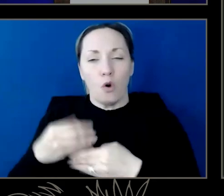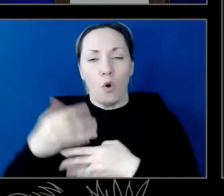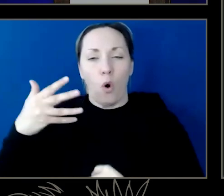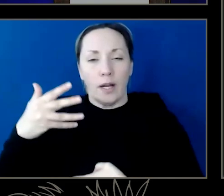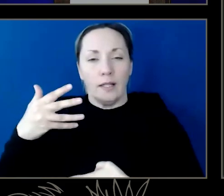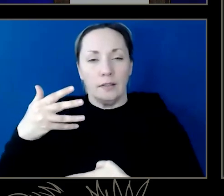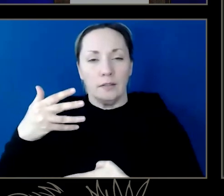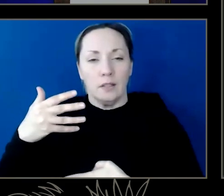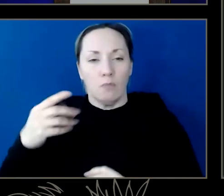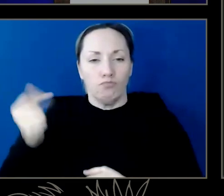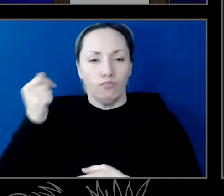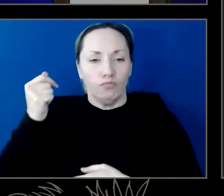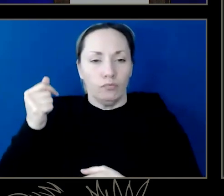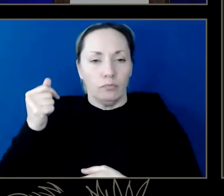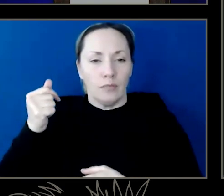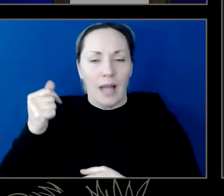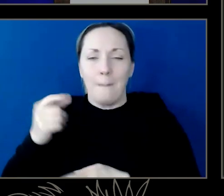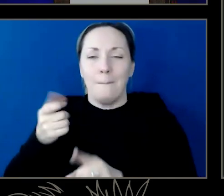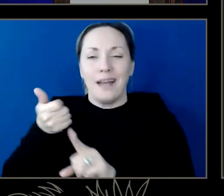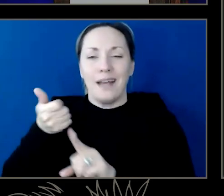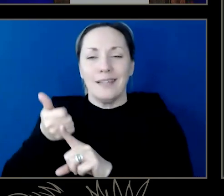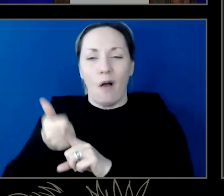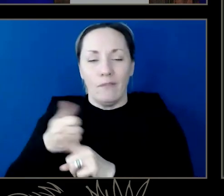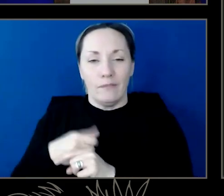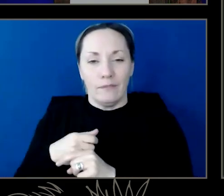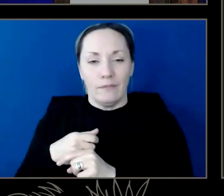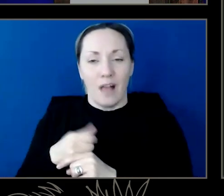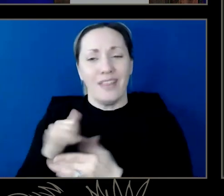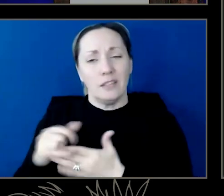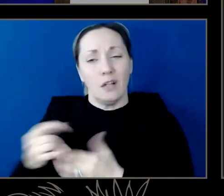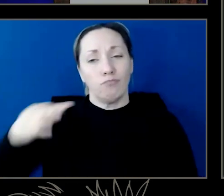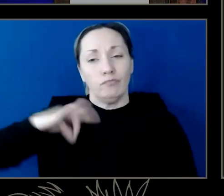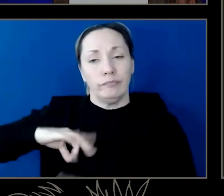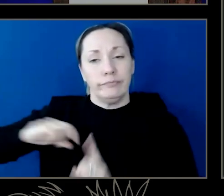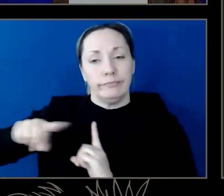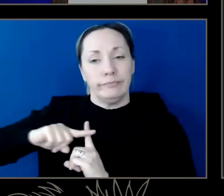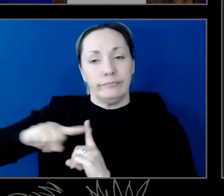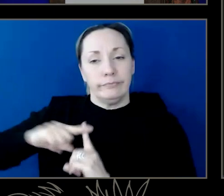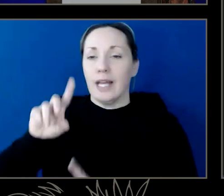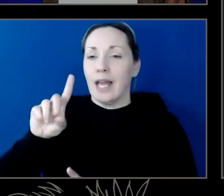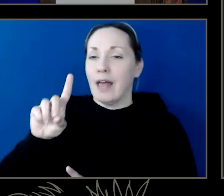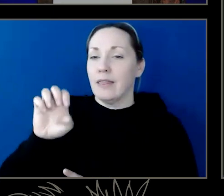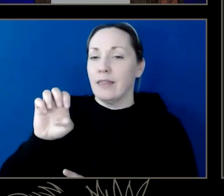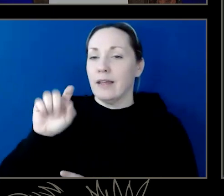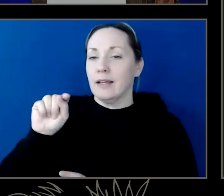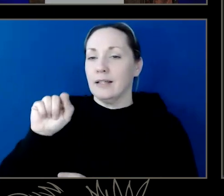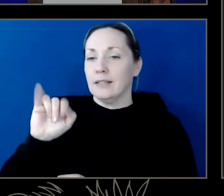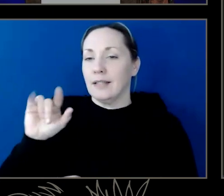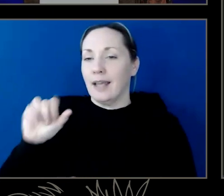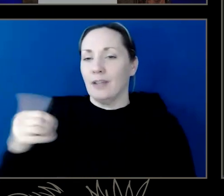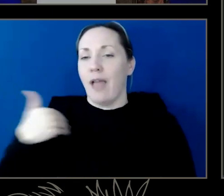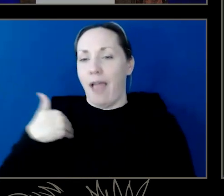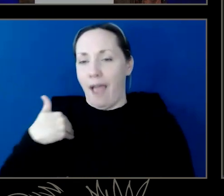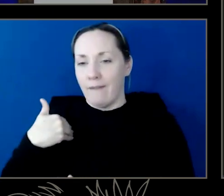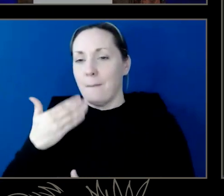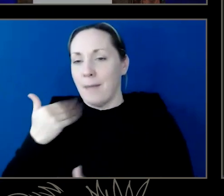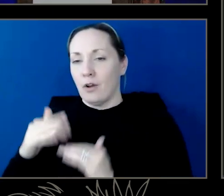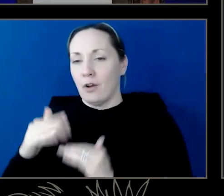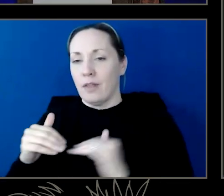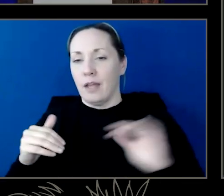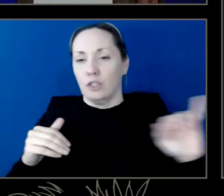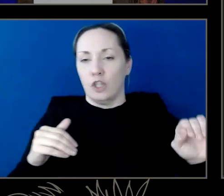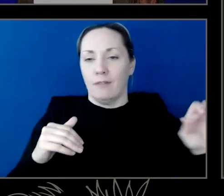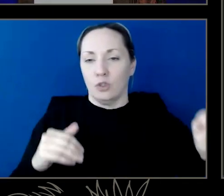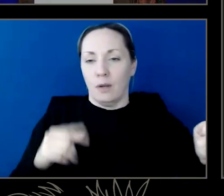open automatically by itself. So this is another added advantage that Details has over the JavaScript accordion. Because of this inbuilt